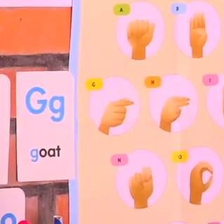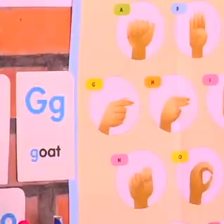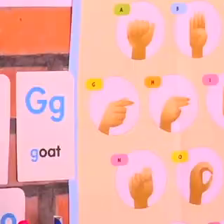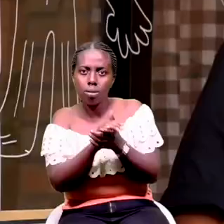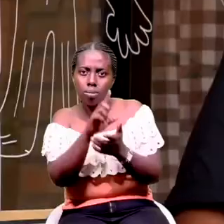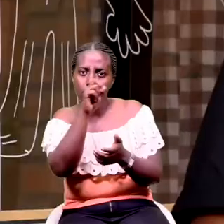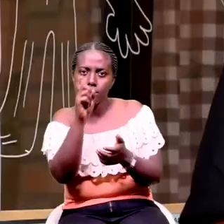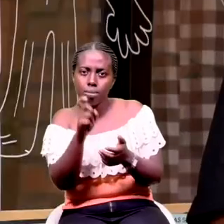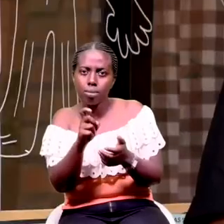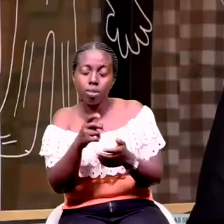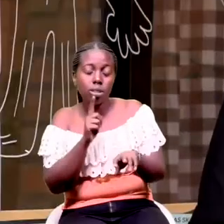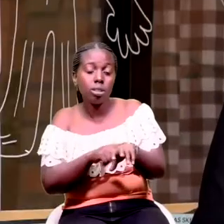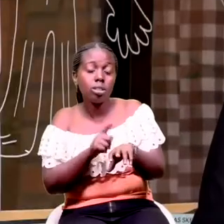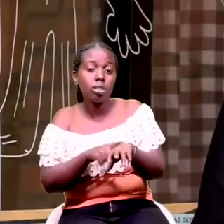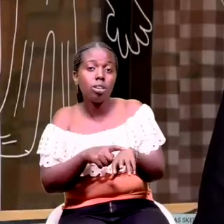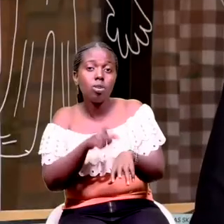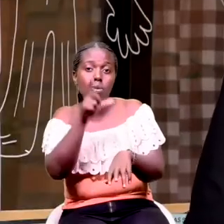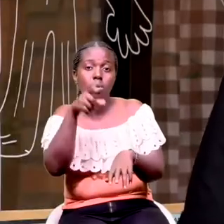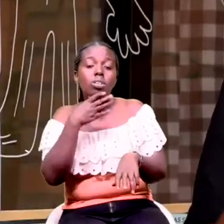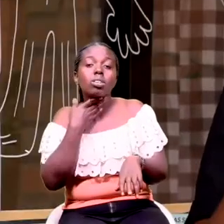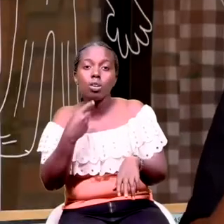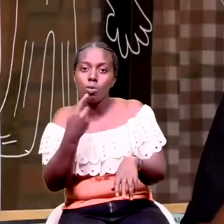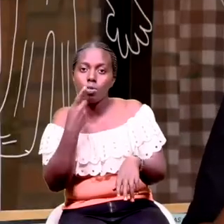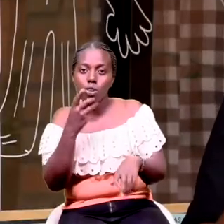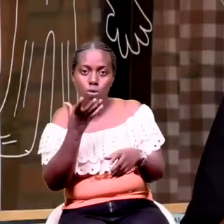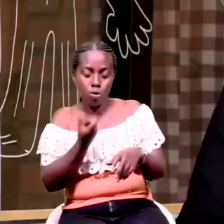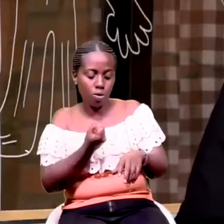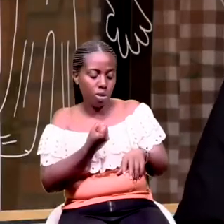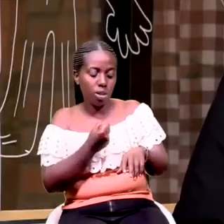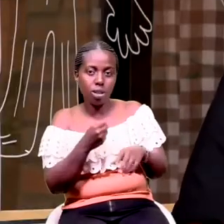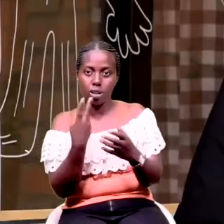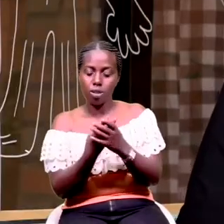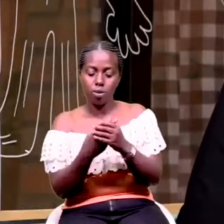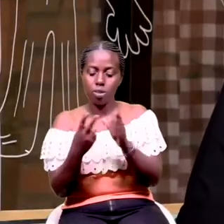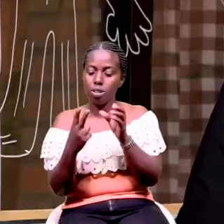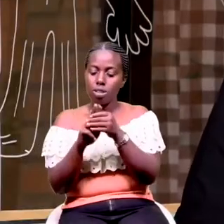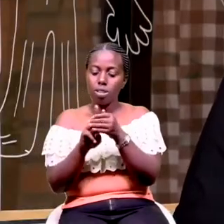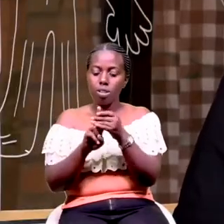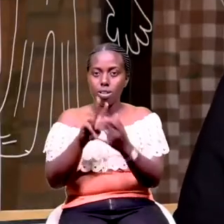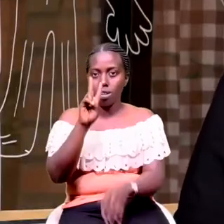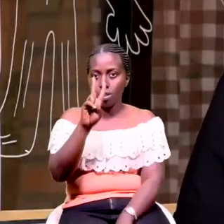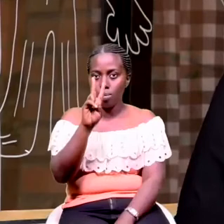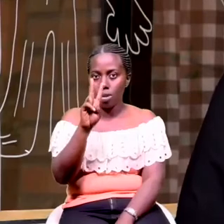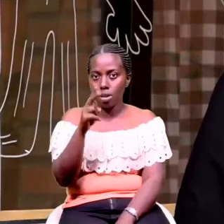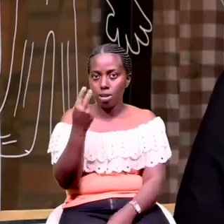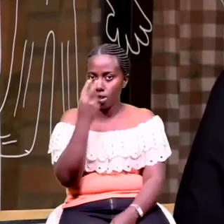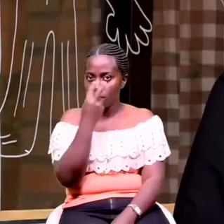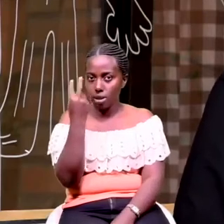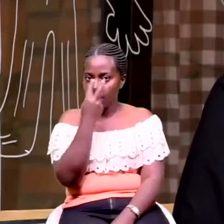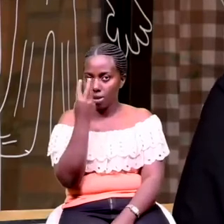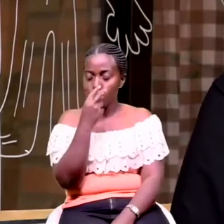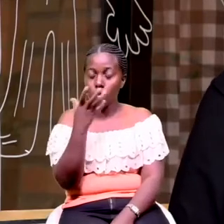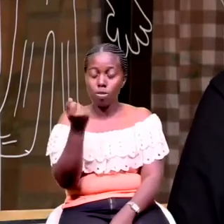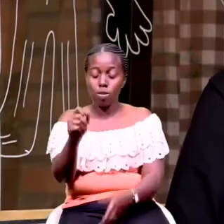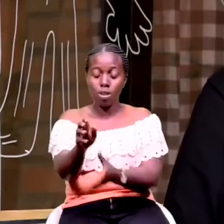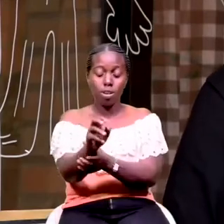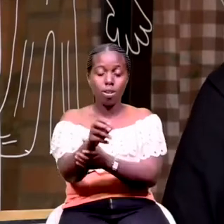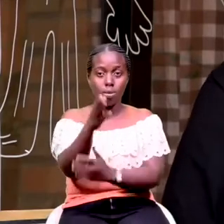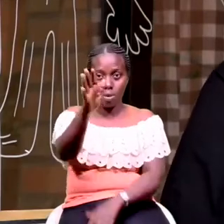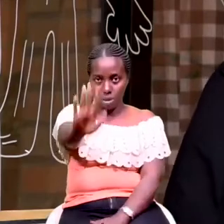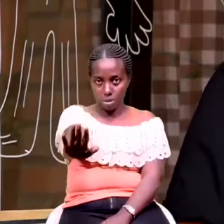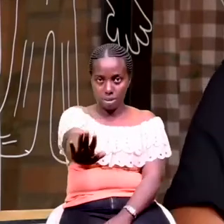sign language. Iyo umuntu ashaka kuvuga gusoma ufata intoki ebyiri zawe zigaragaza amaso ugafata akaboko kawe